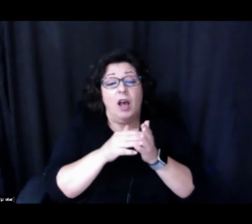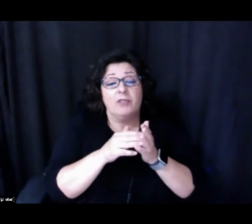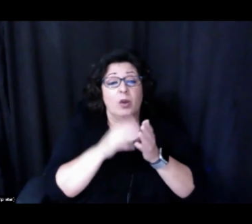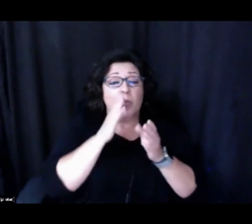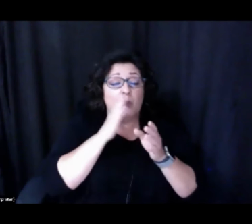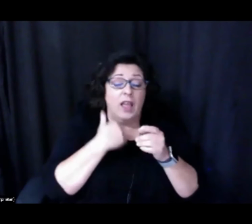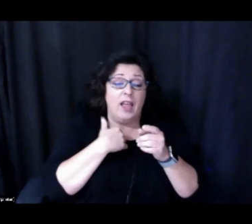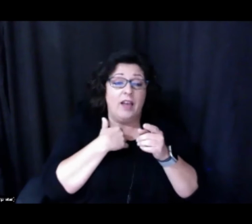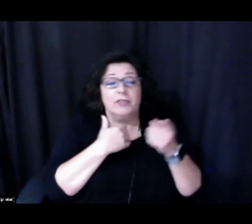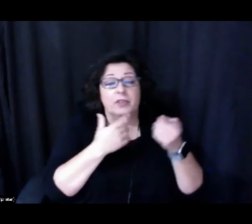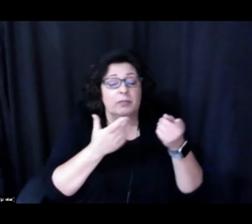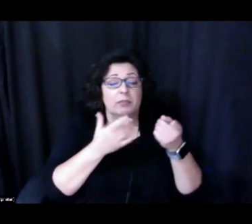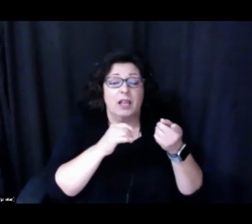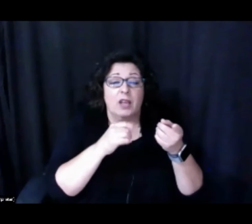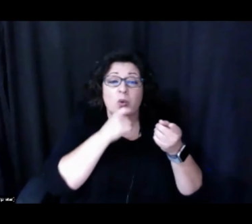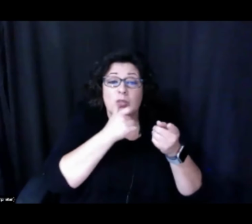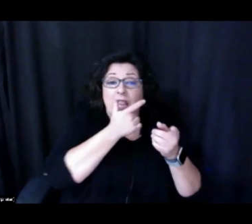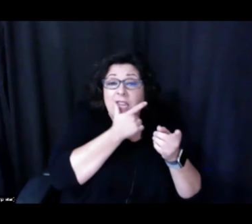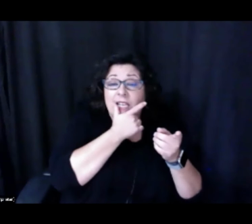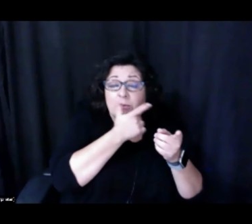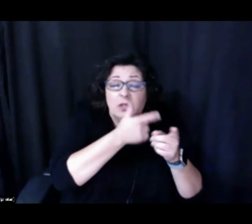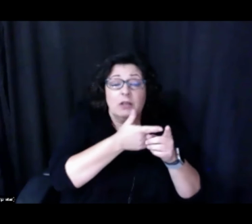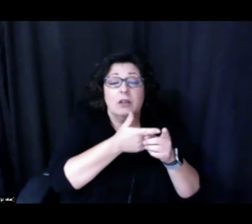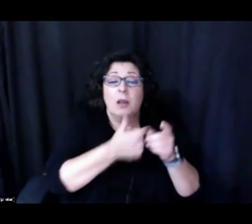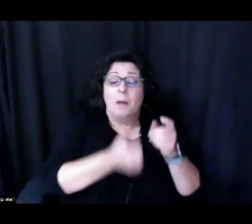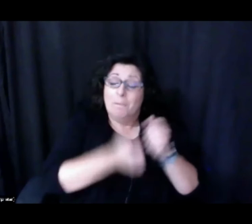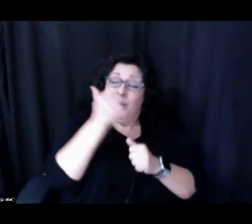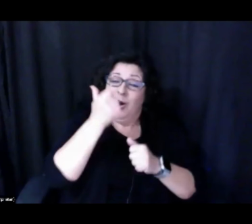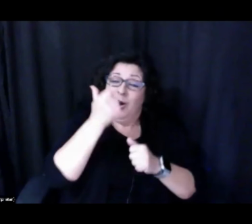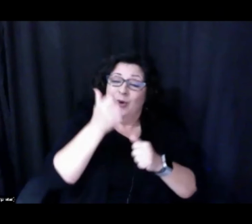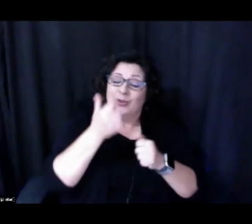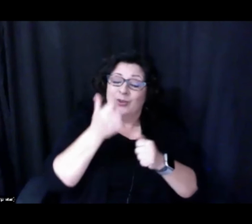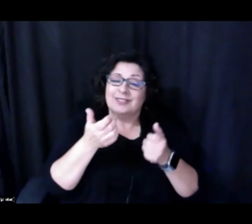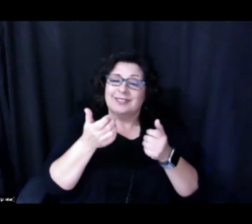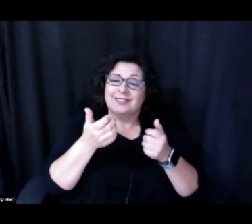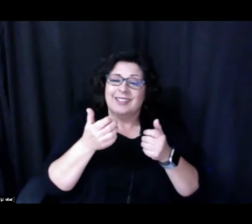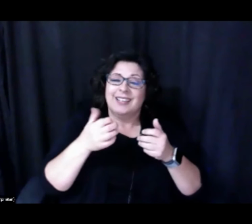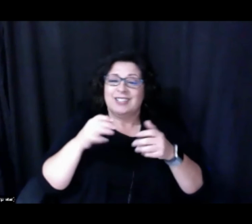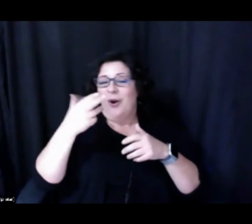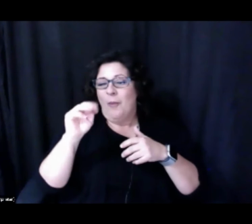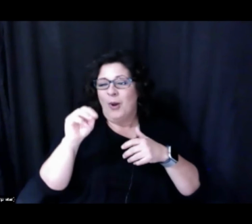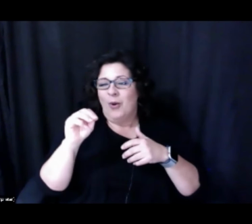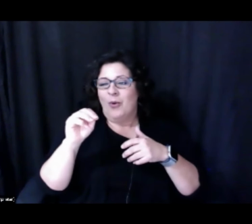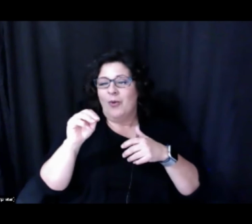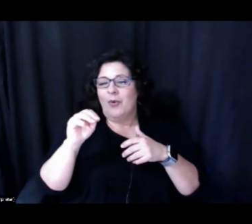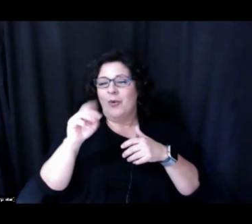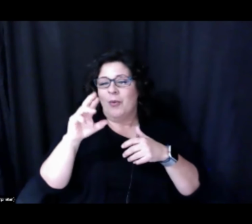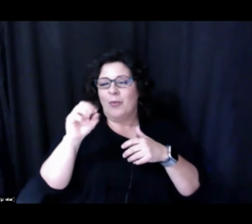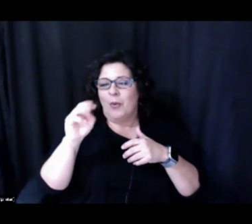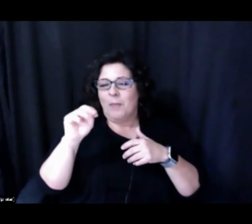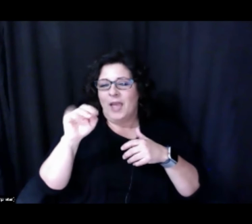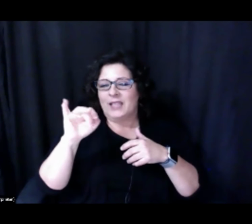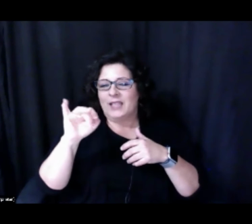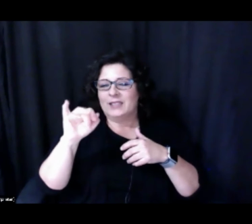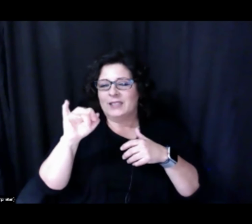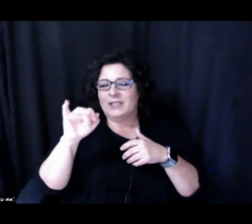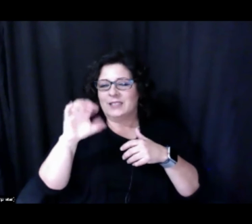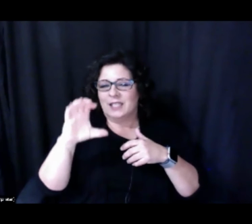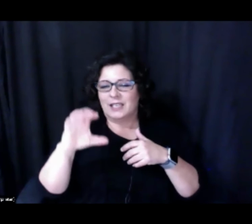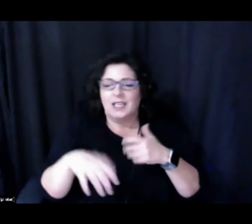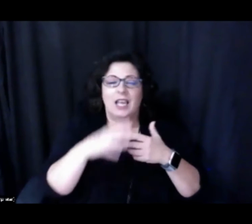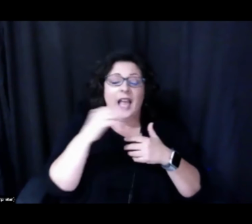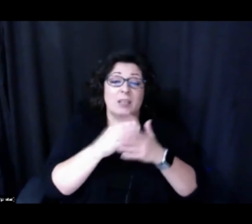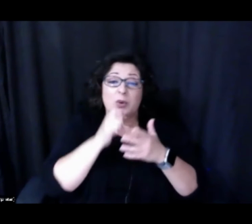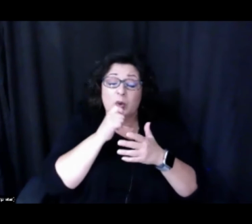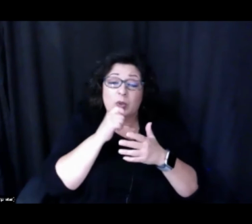So someone who is a lesbian most likely is homoromantic. Um, and someone